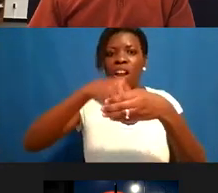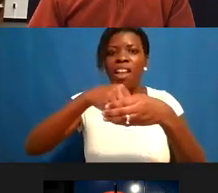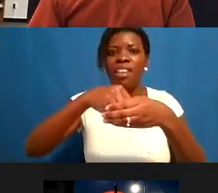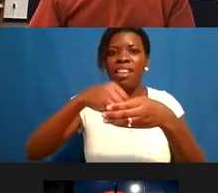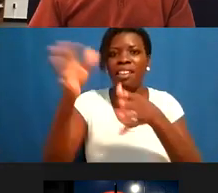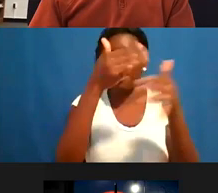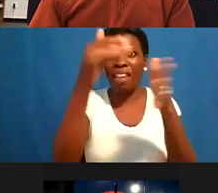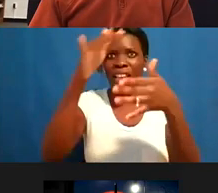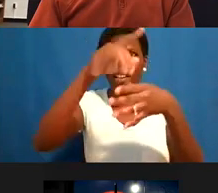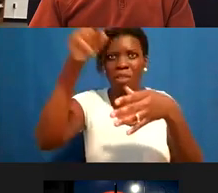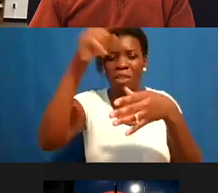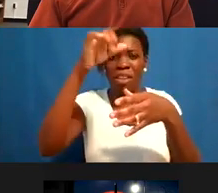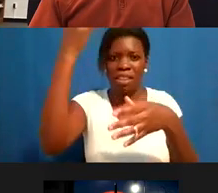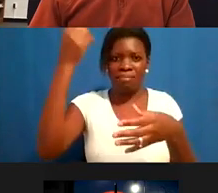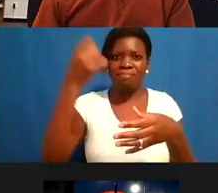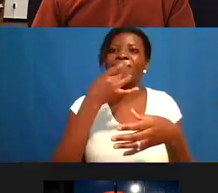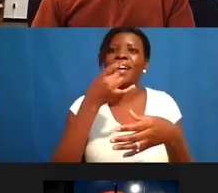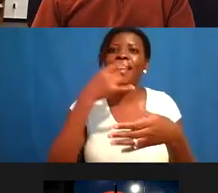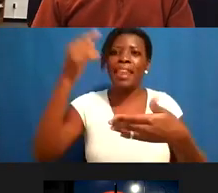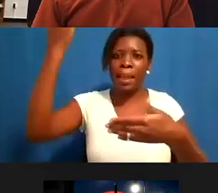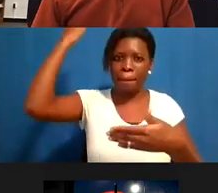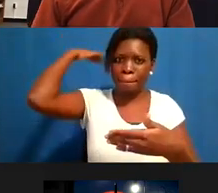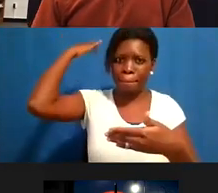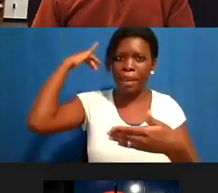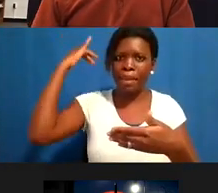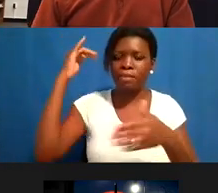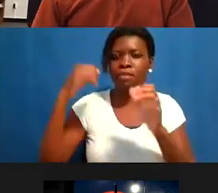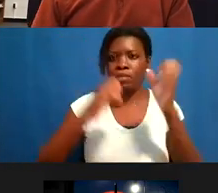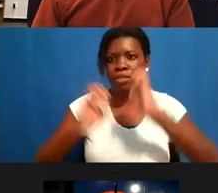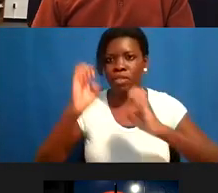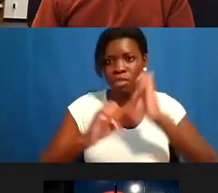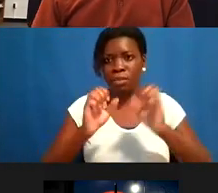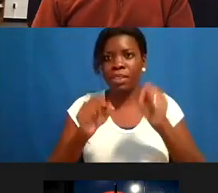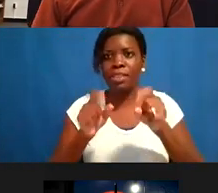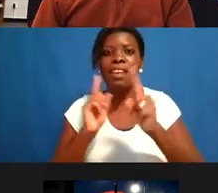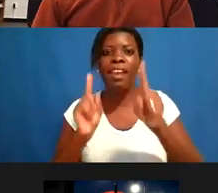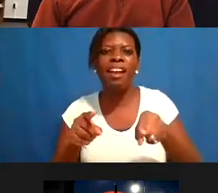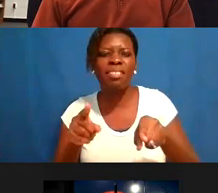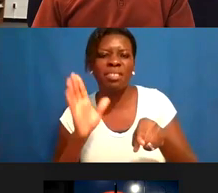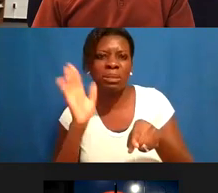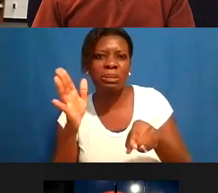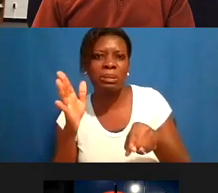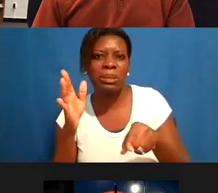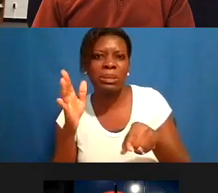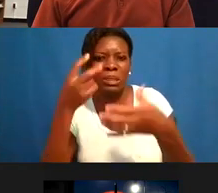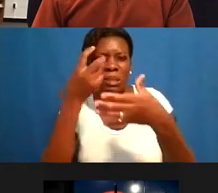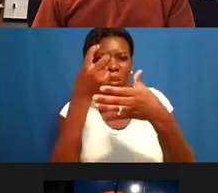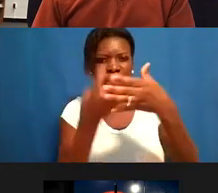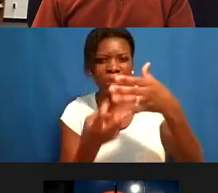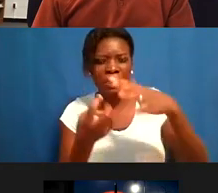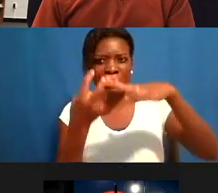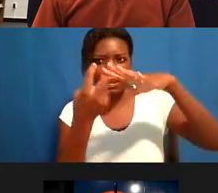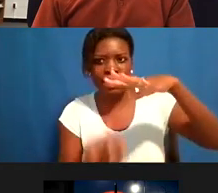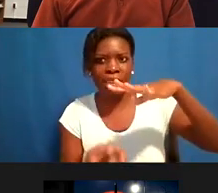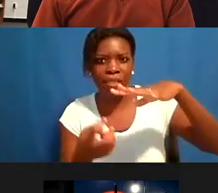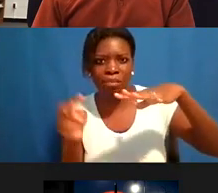it, and then light behind it to illuminate the experiment. So you can already answer the question of whether the paper clip will sink if you look carefully. So here